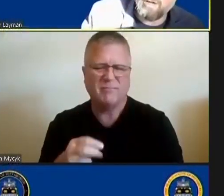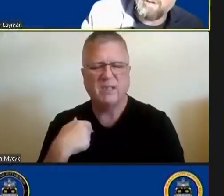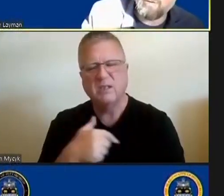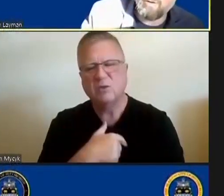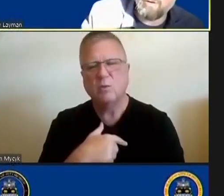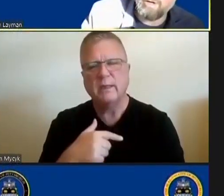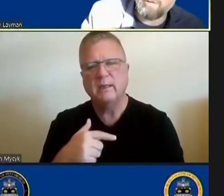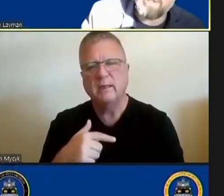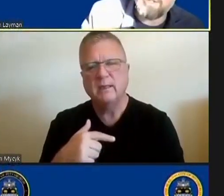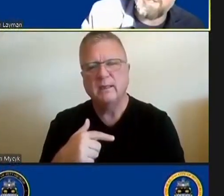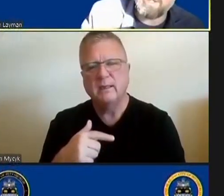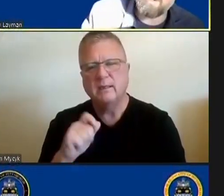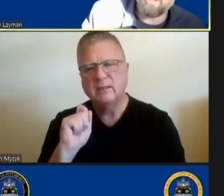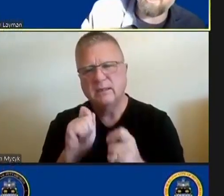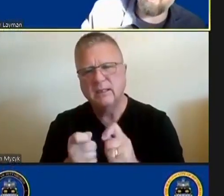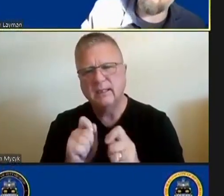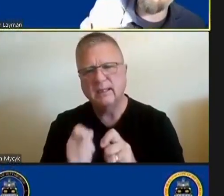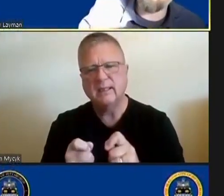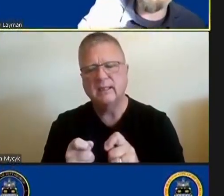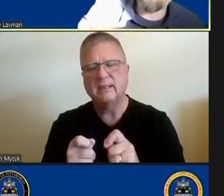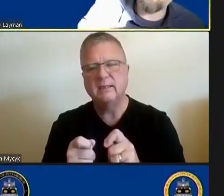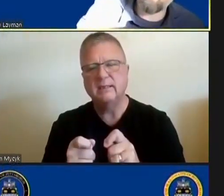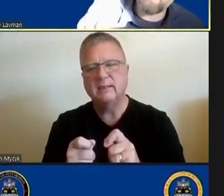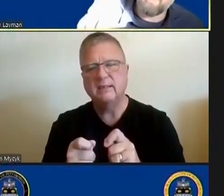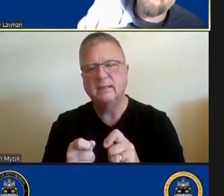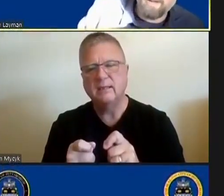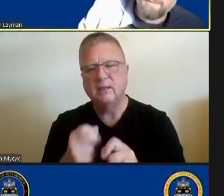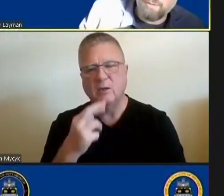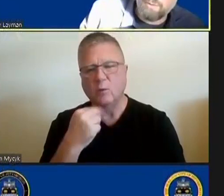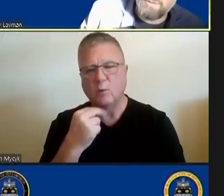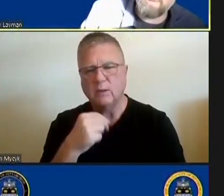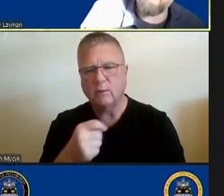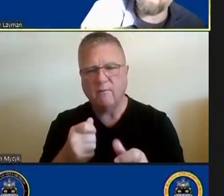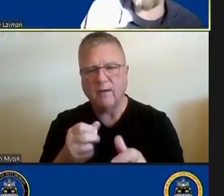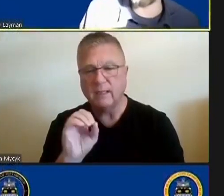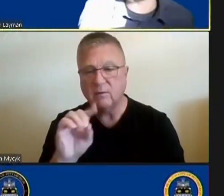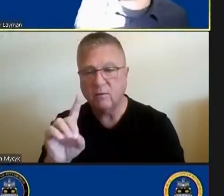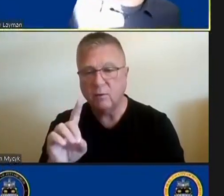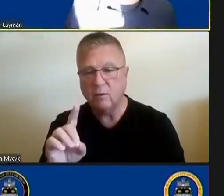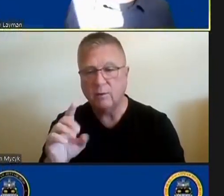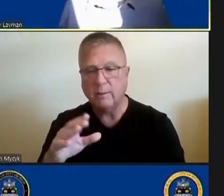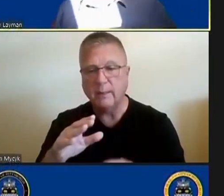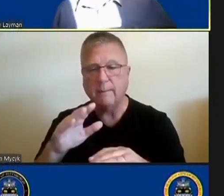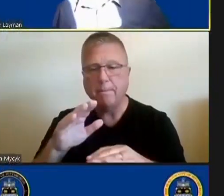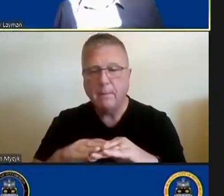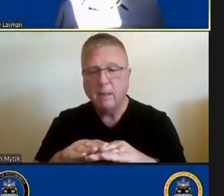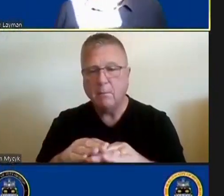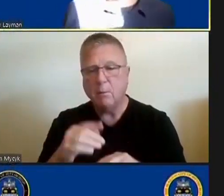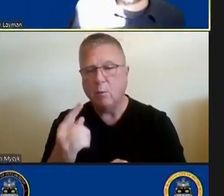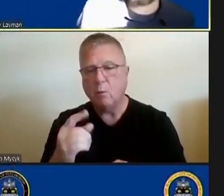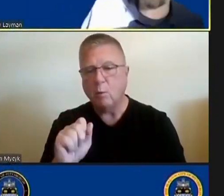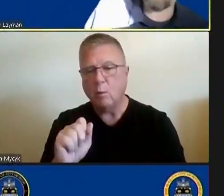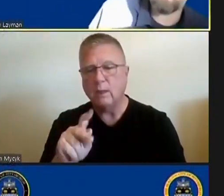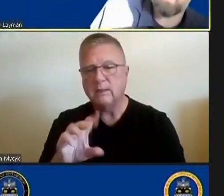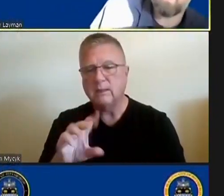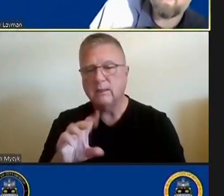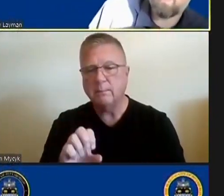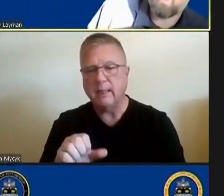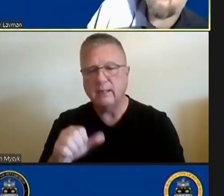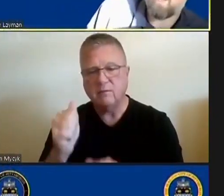we're changing restaurant fast food to be a minimum of 1 space per 500 square